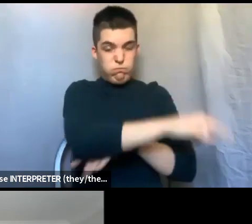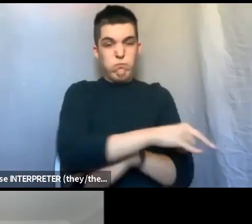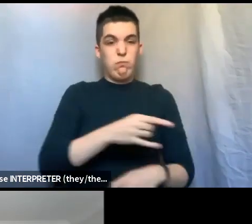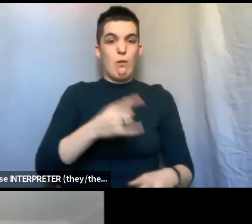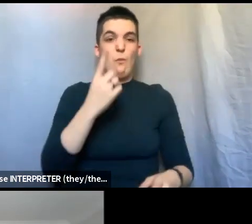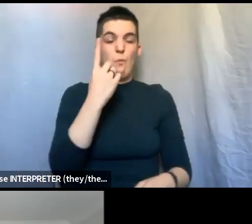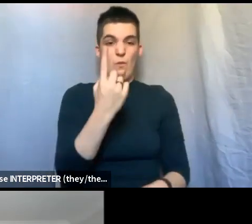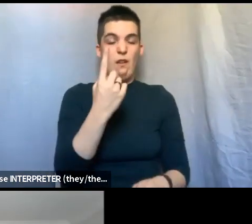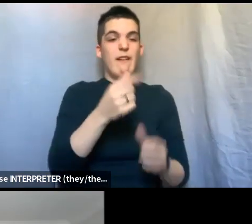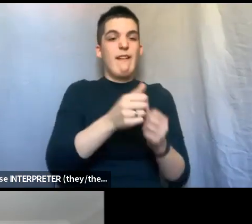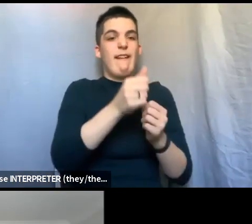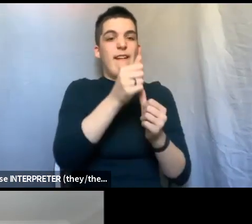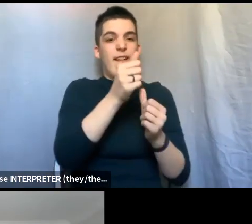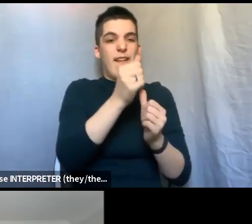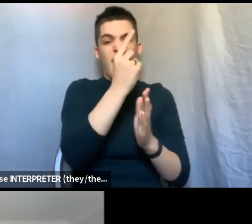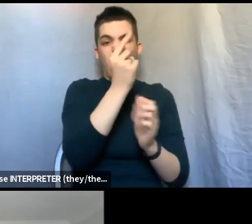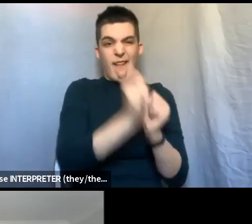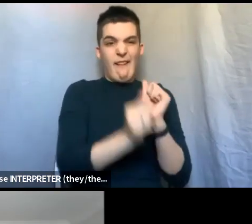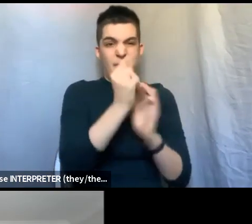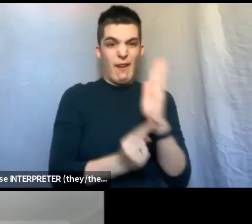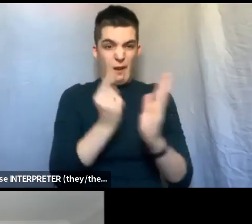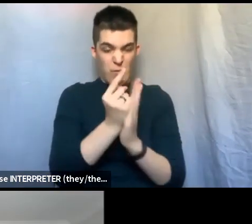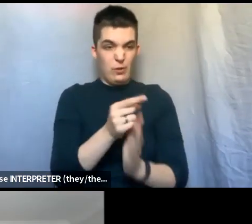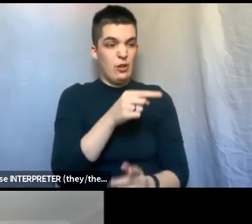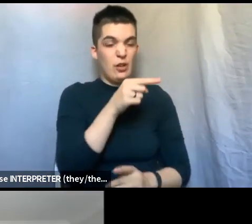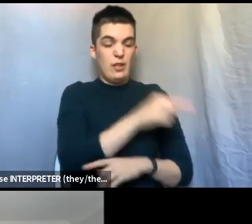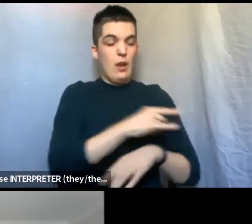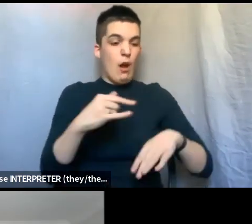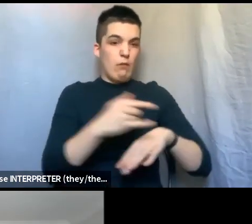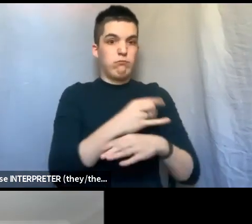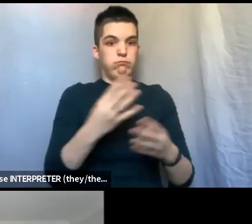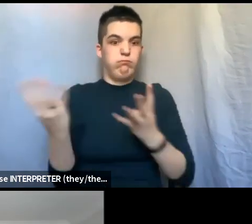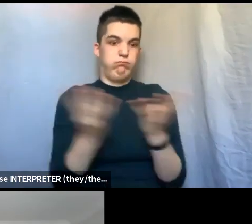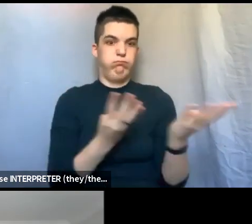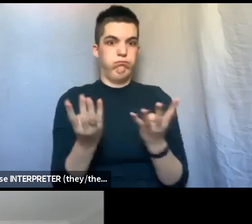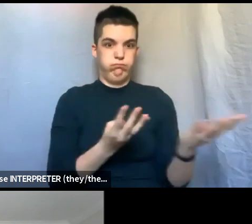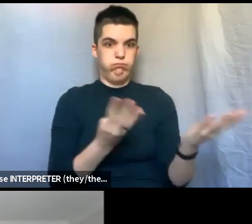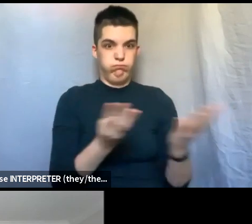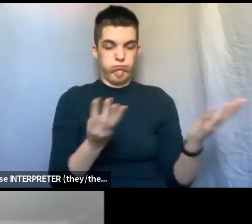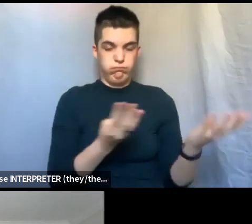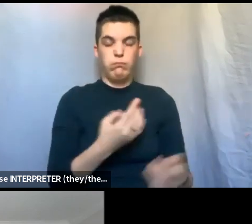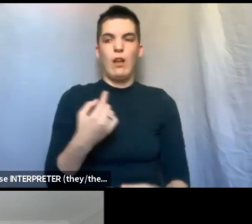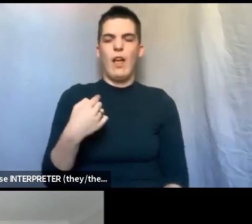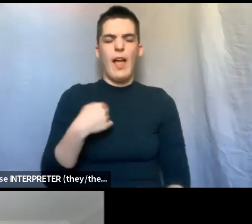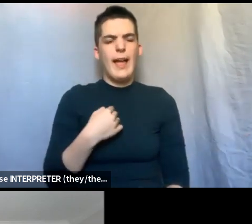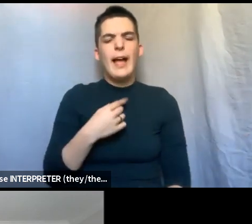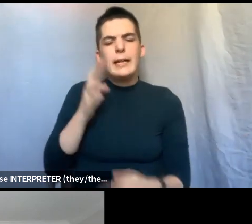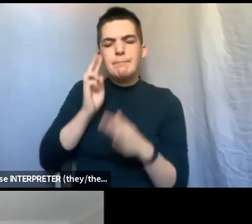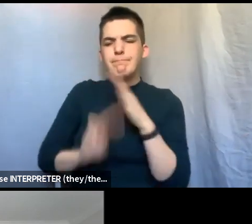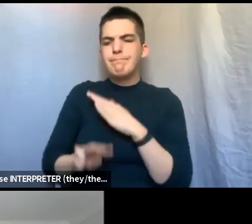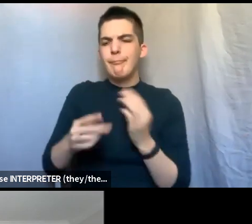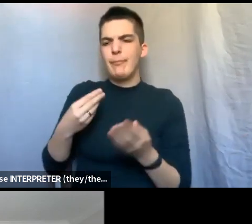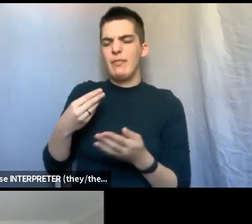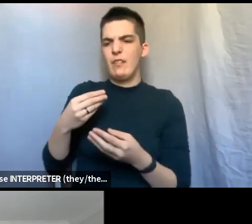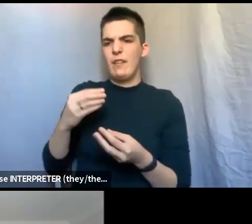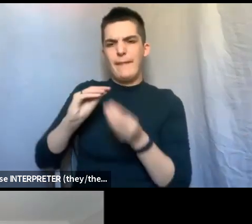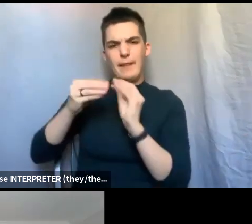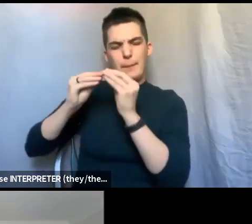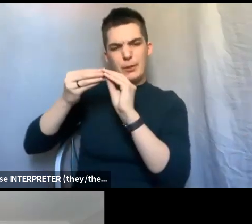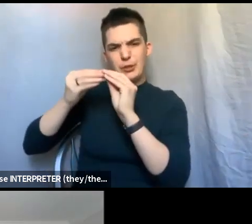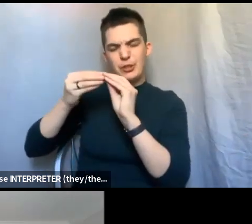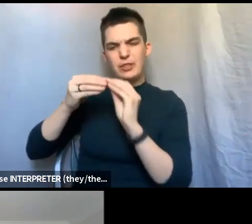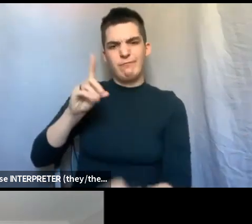weren't a lot of men on that line. They were in Europe. I looked up the numbers this morning after I woke up, and by the end